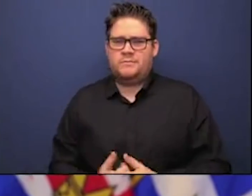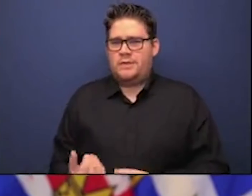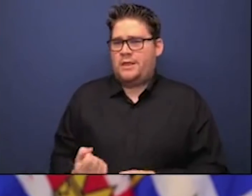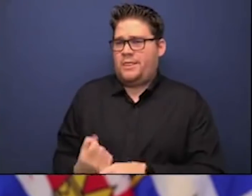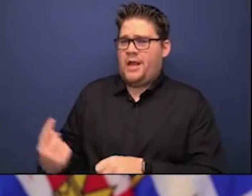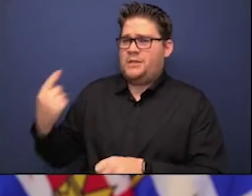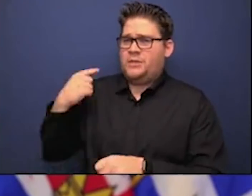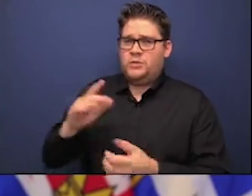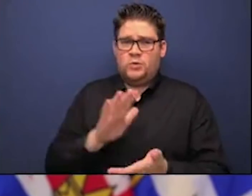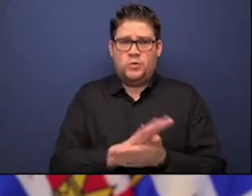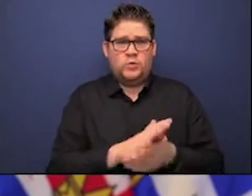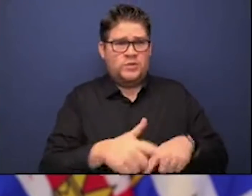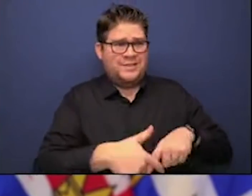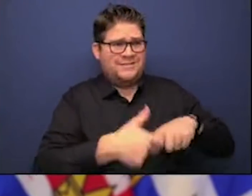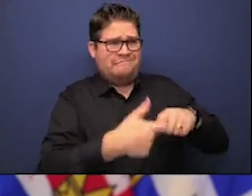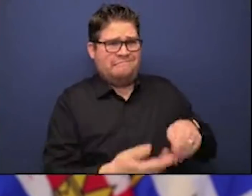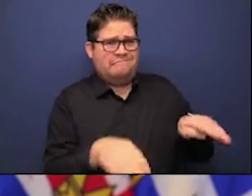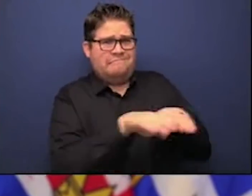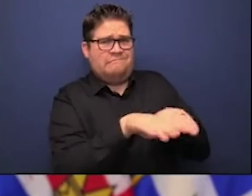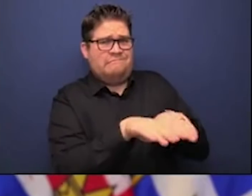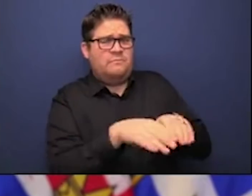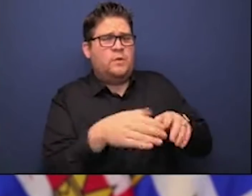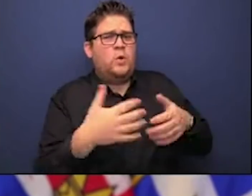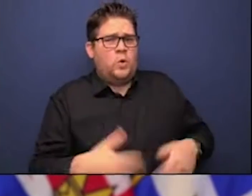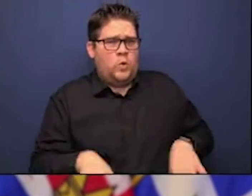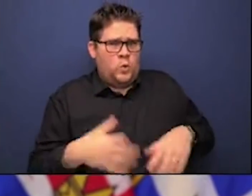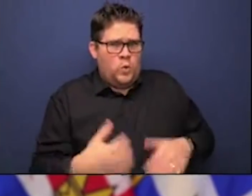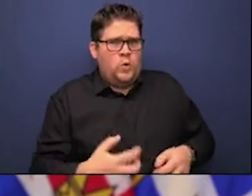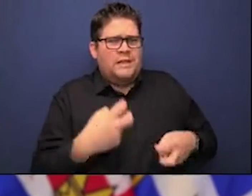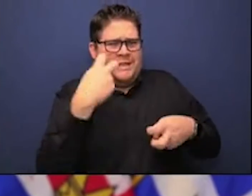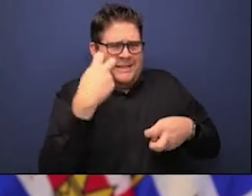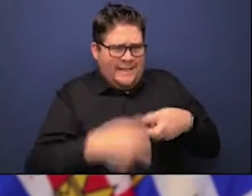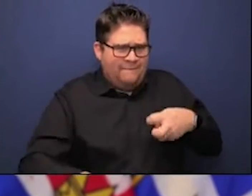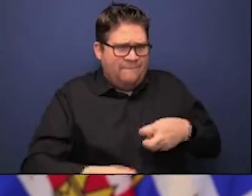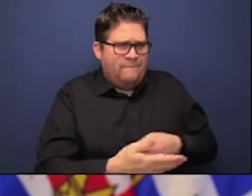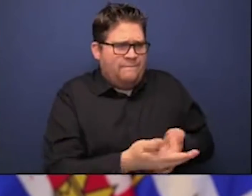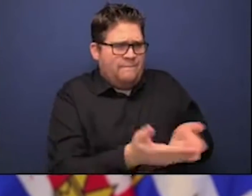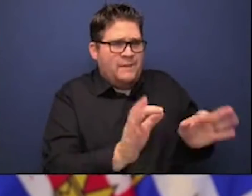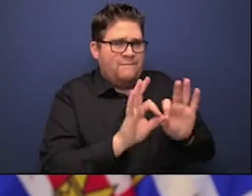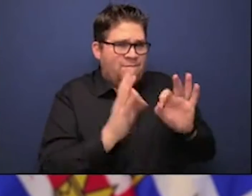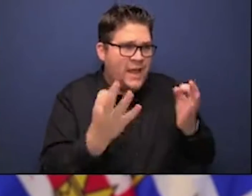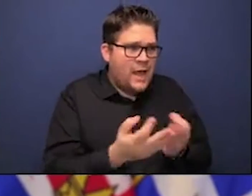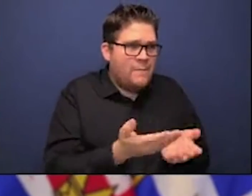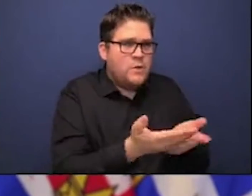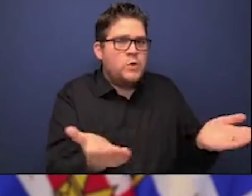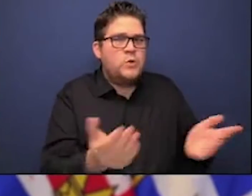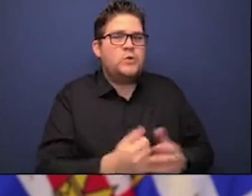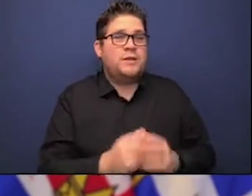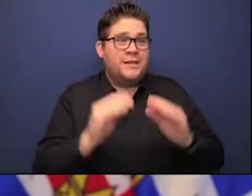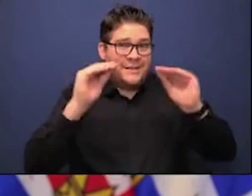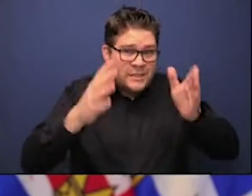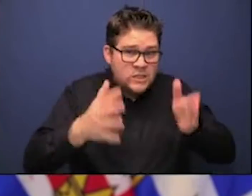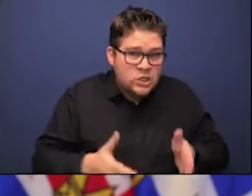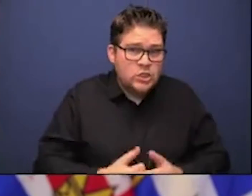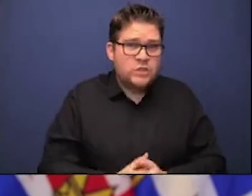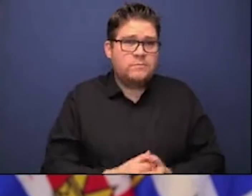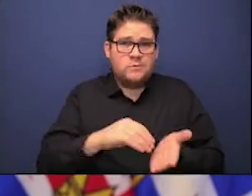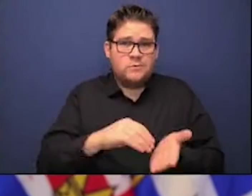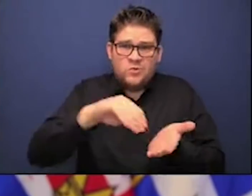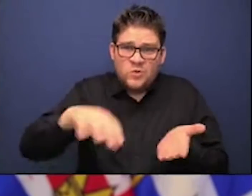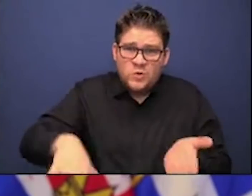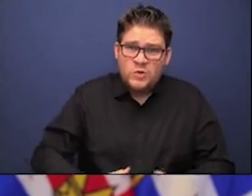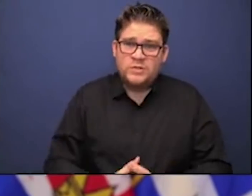school in-person classes were not happening. And these can have lasting effects throughout a lifespan.